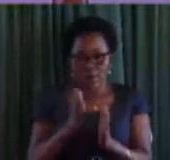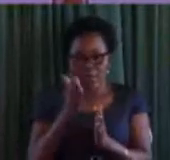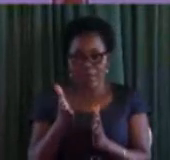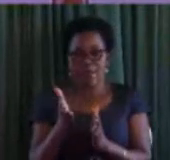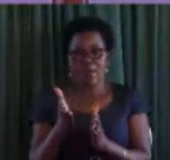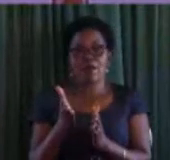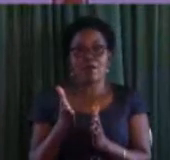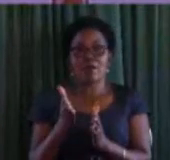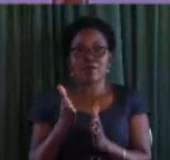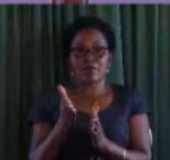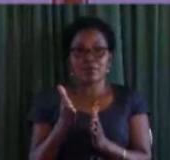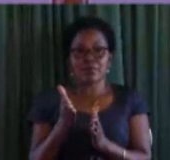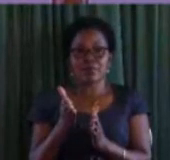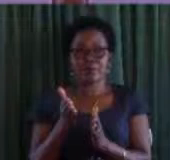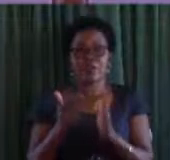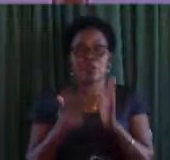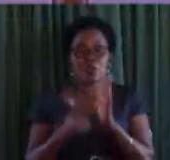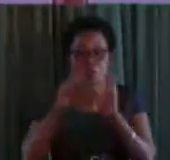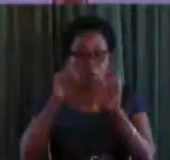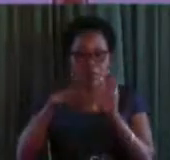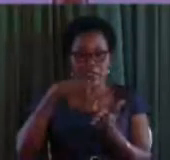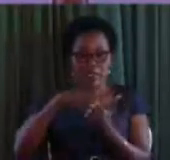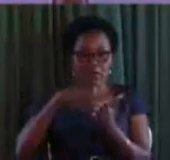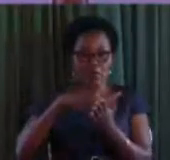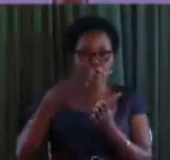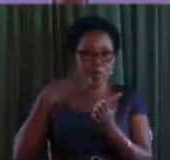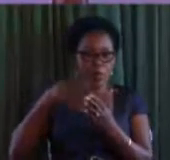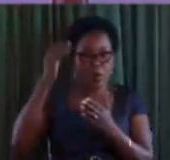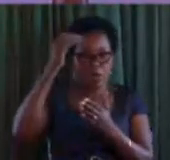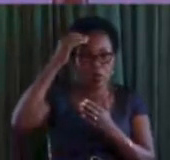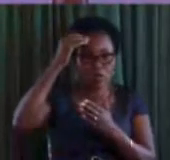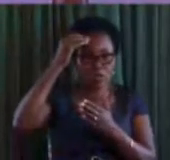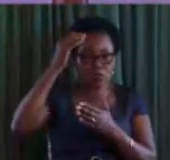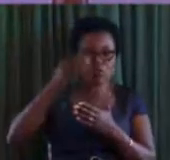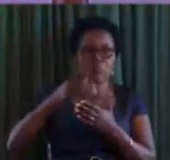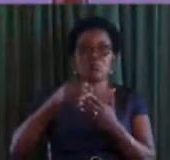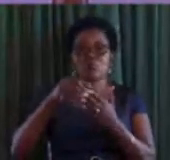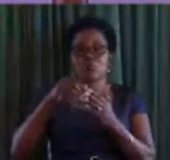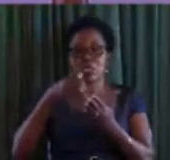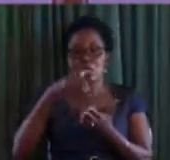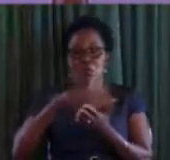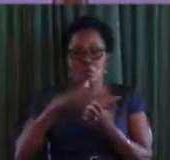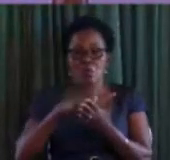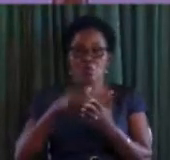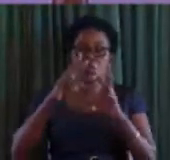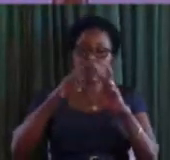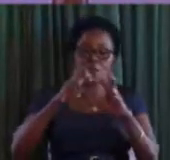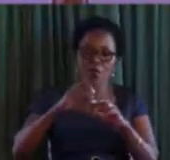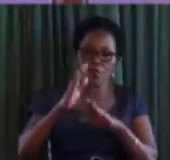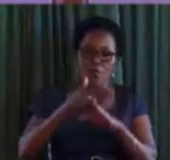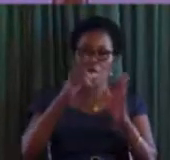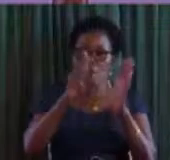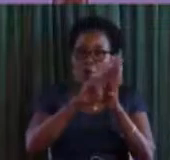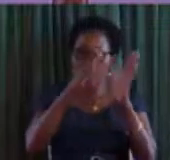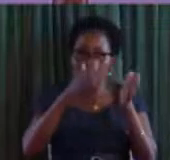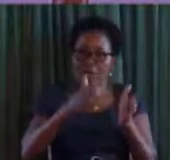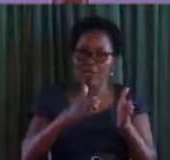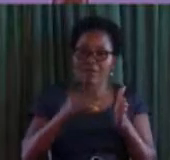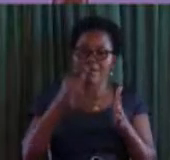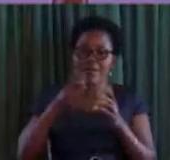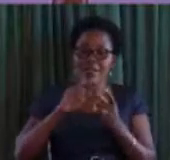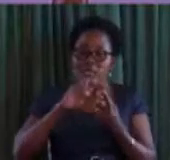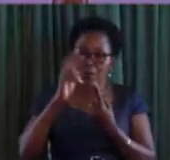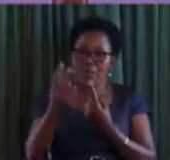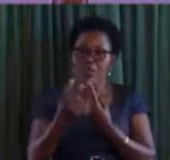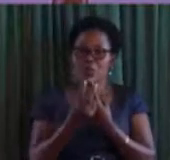reviews from the academia, reviews from the lawyers, and this way those